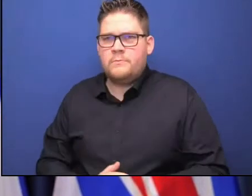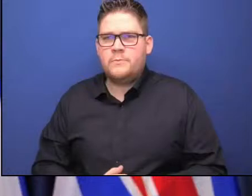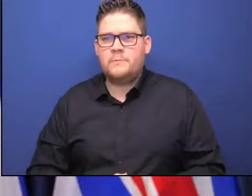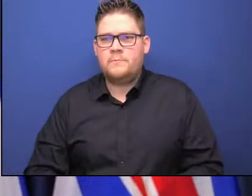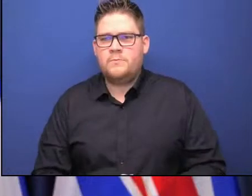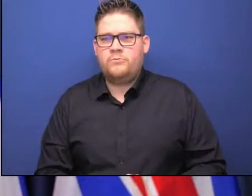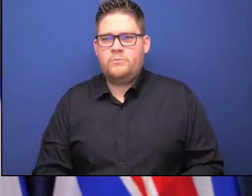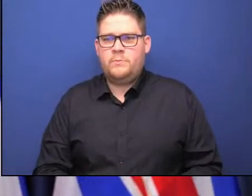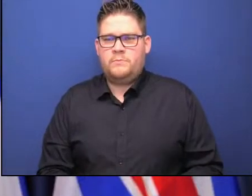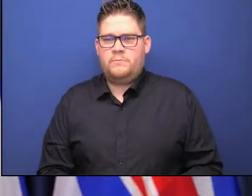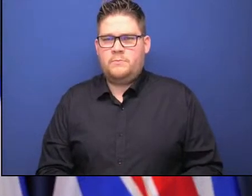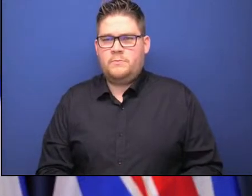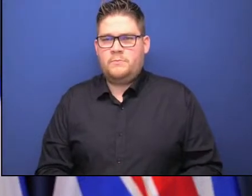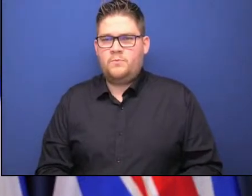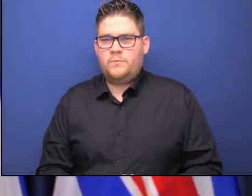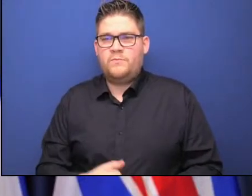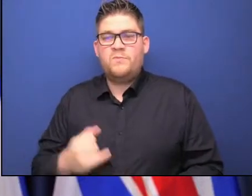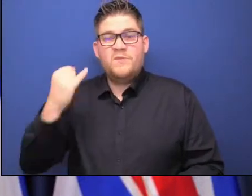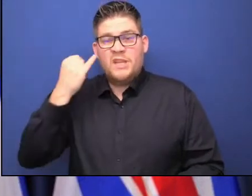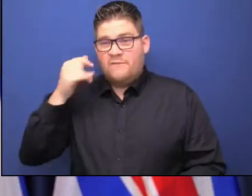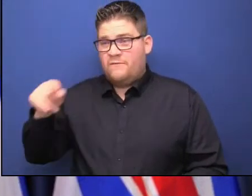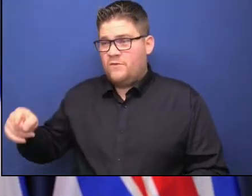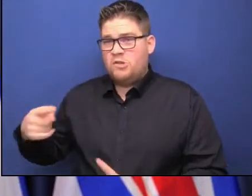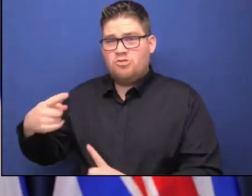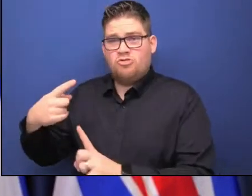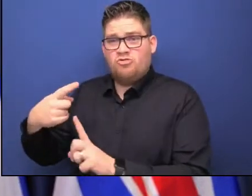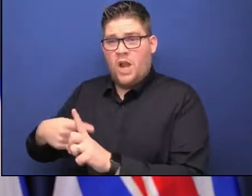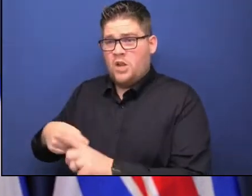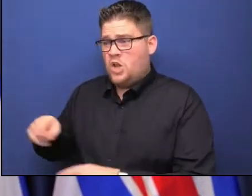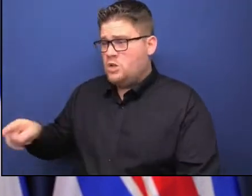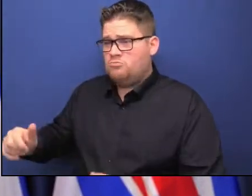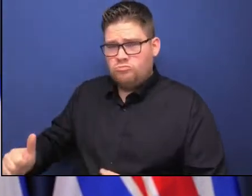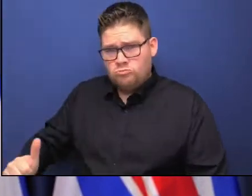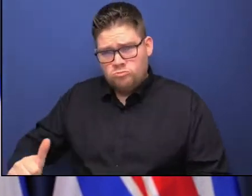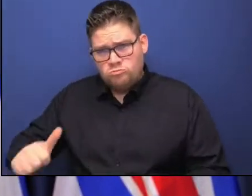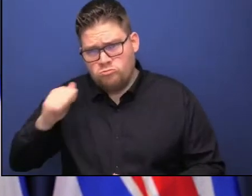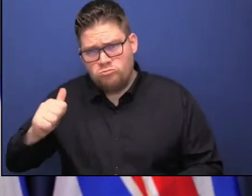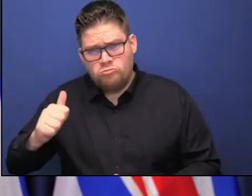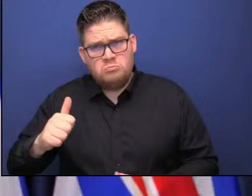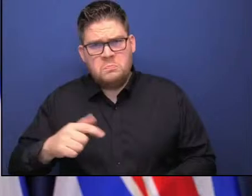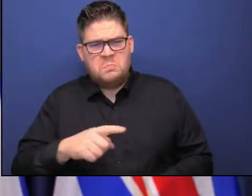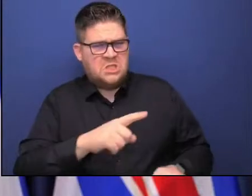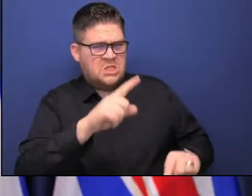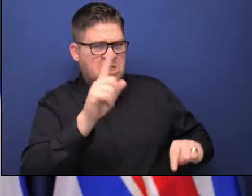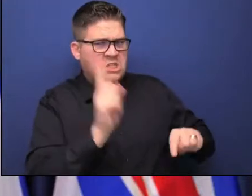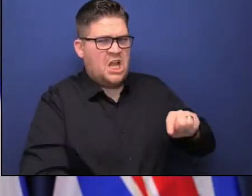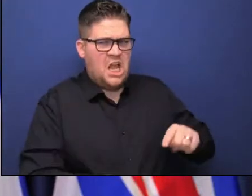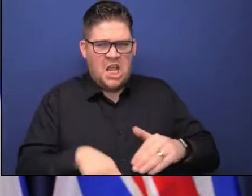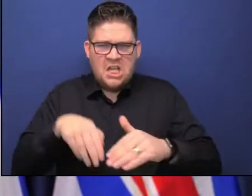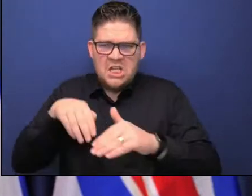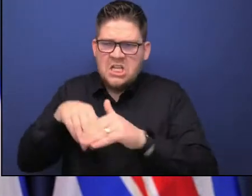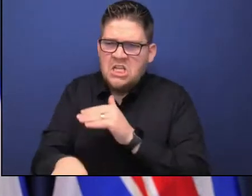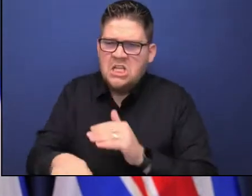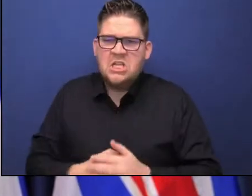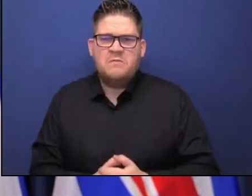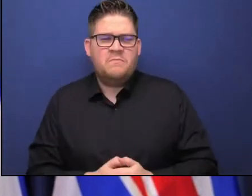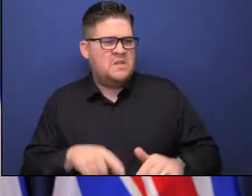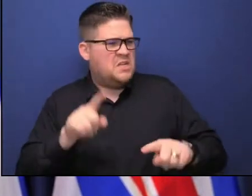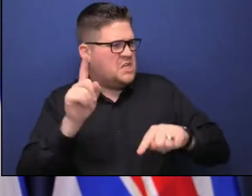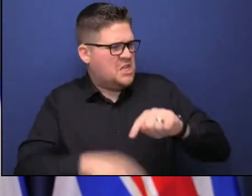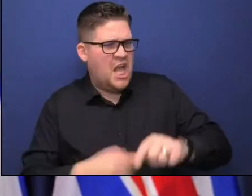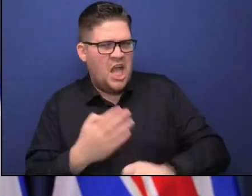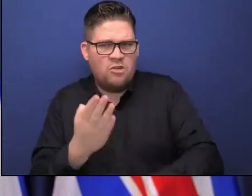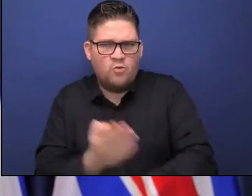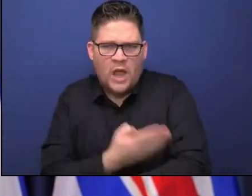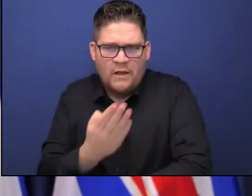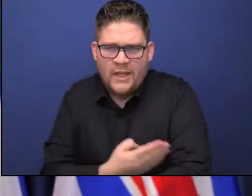building work to go on in their unit at all, necessary work, well, then there might have to be a